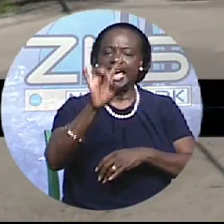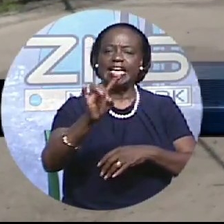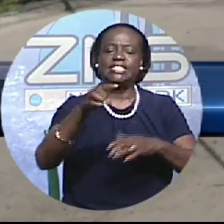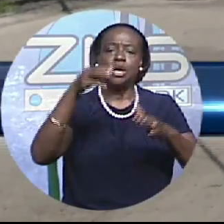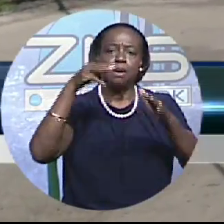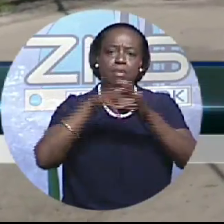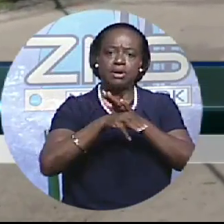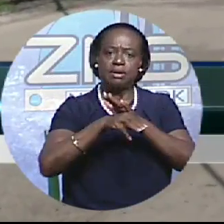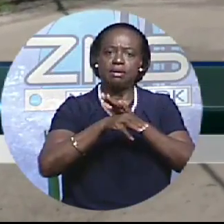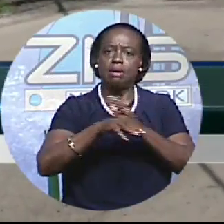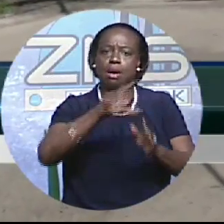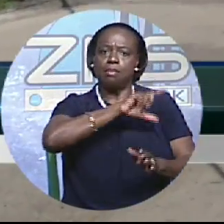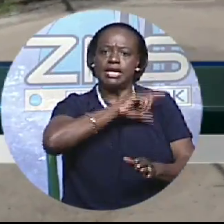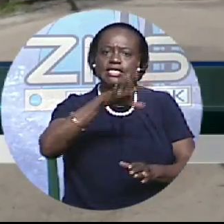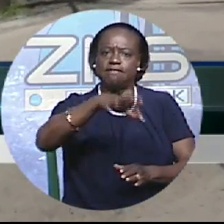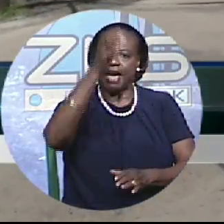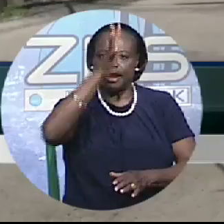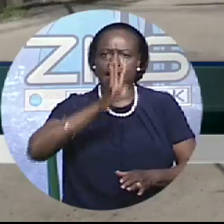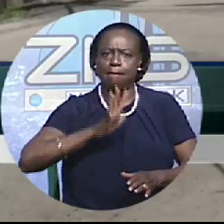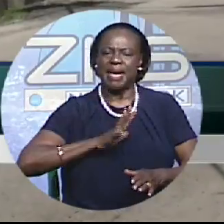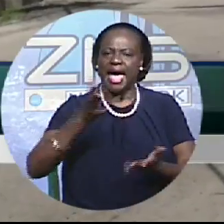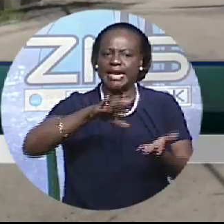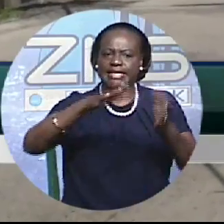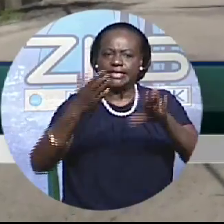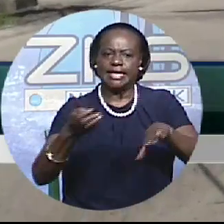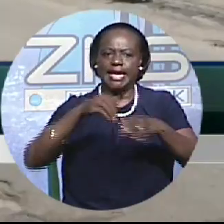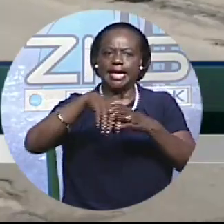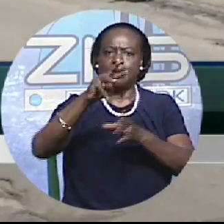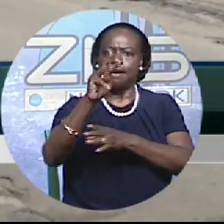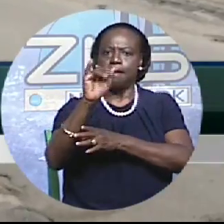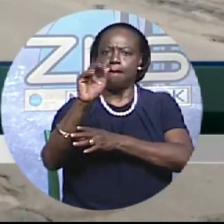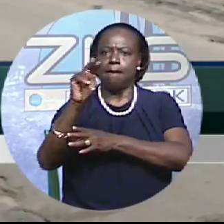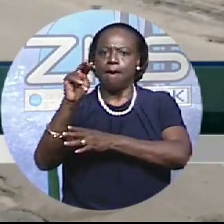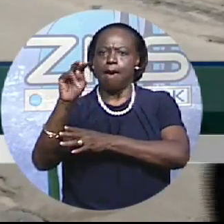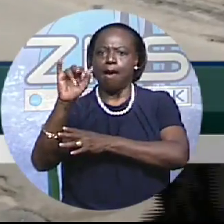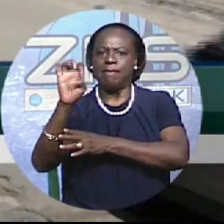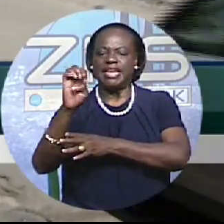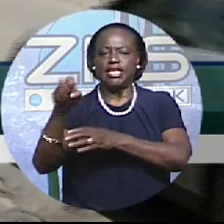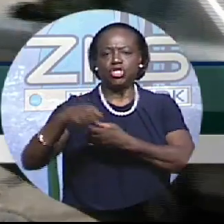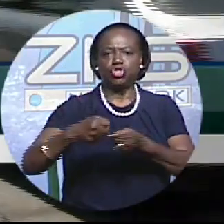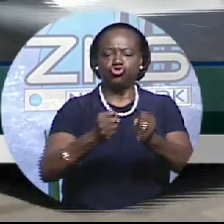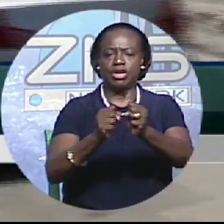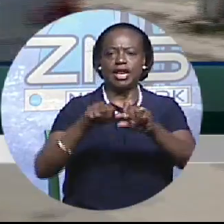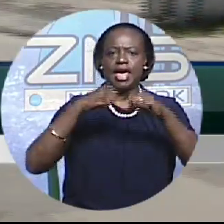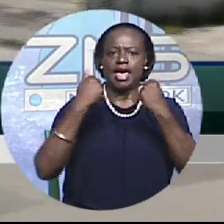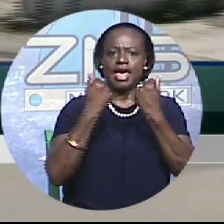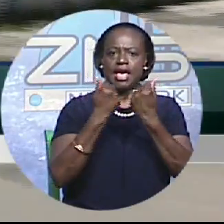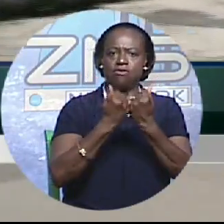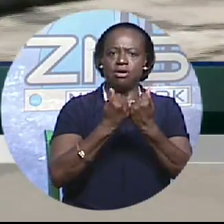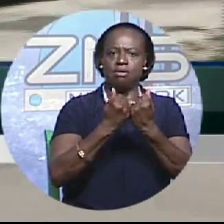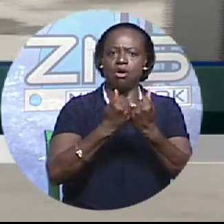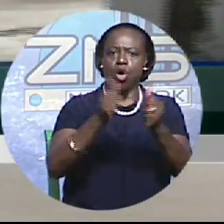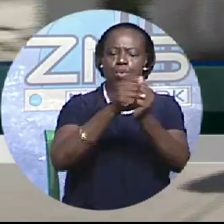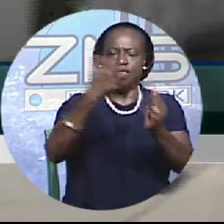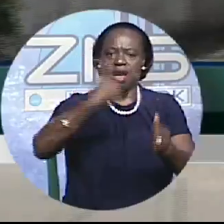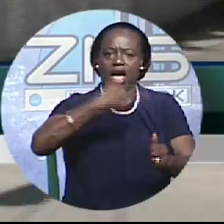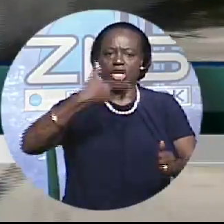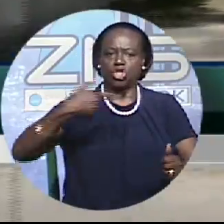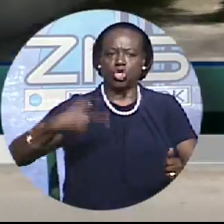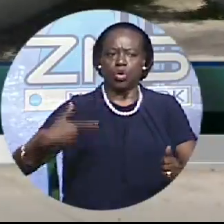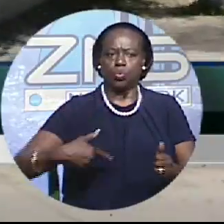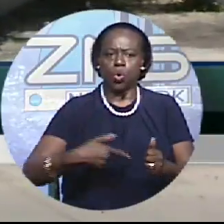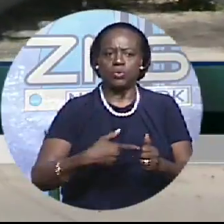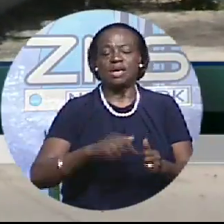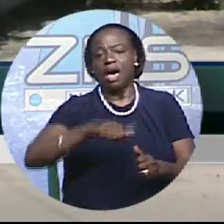Mini Street area shortly before 2 this morning after suffering from multiple gunshot wounds. However, another man who was also shot